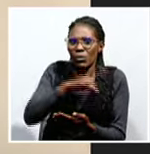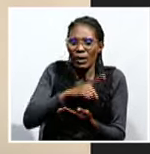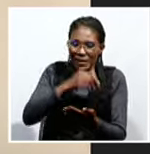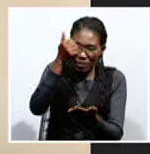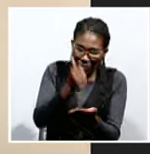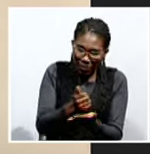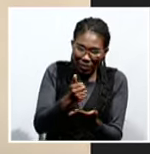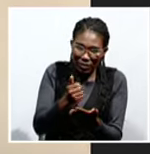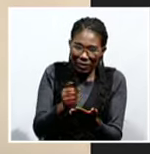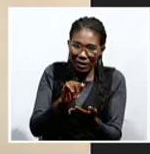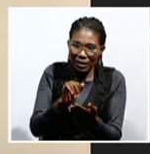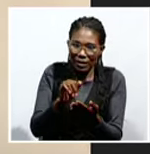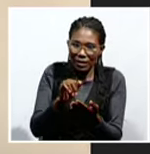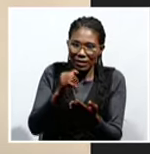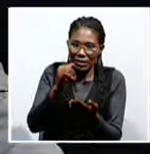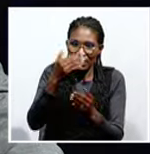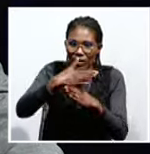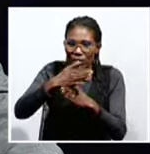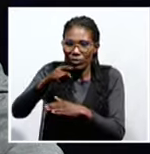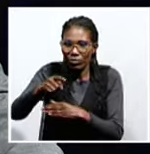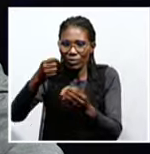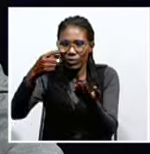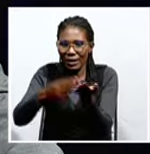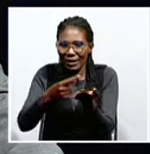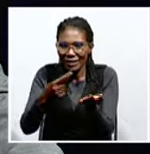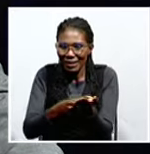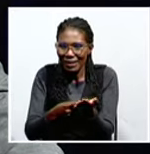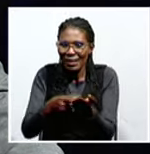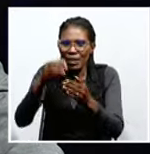of what he meant to me. Let's take a step back.